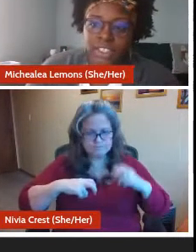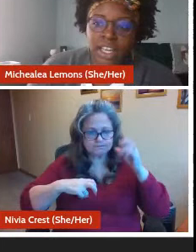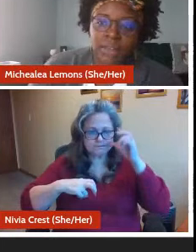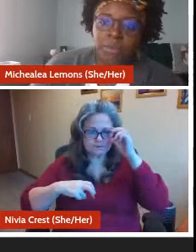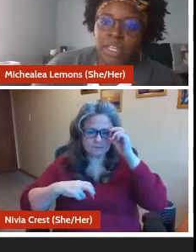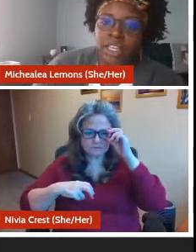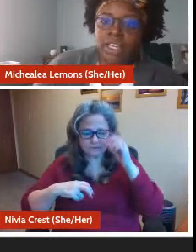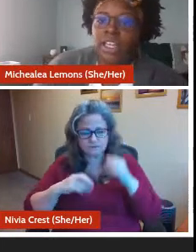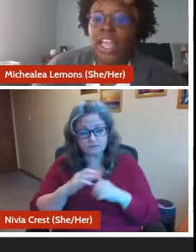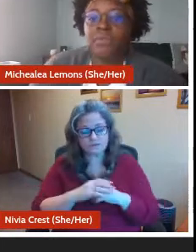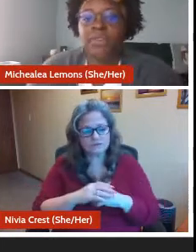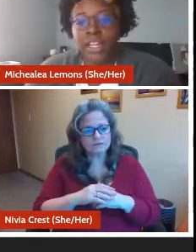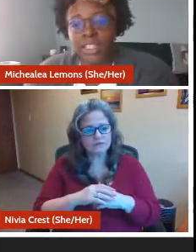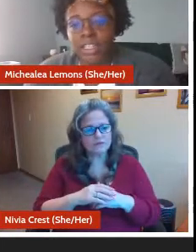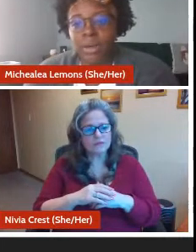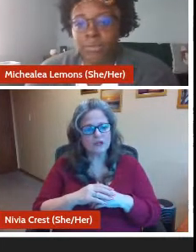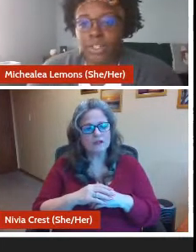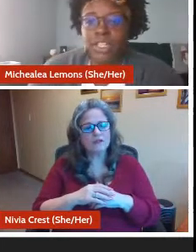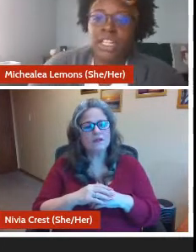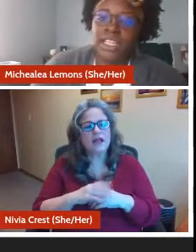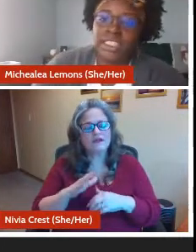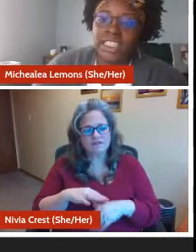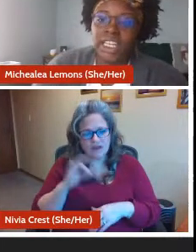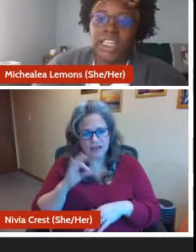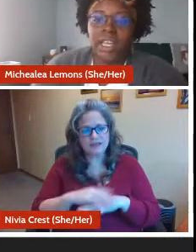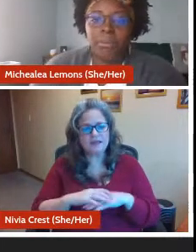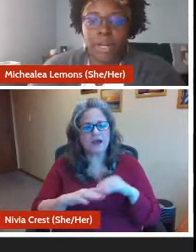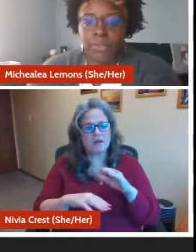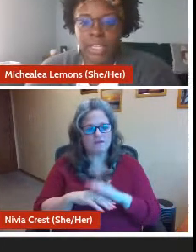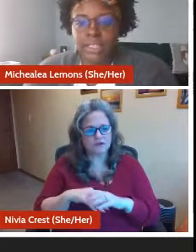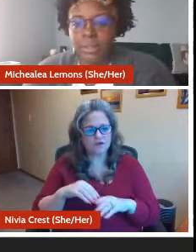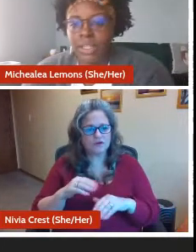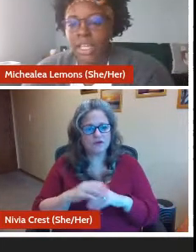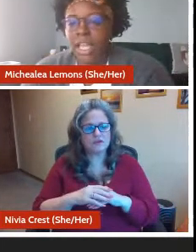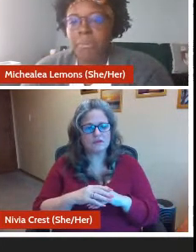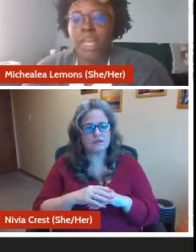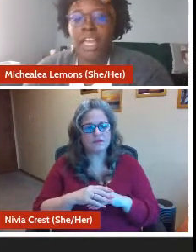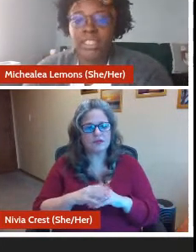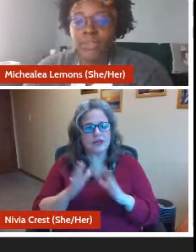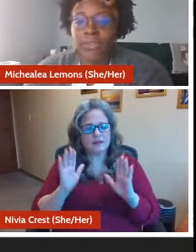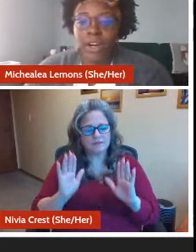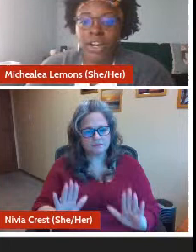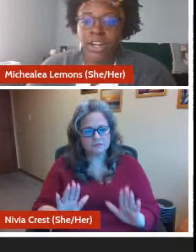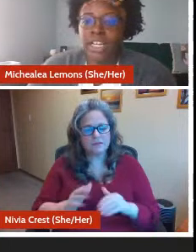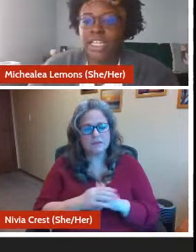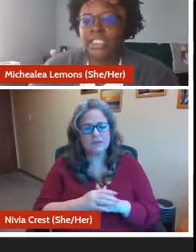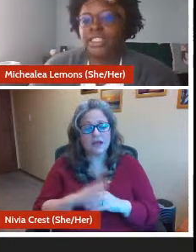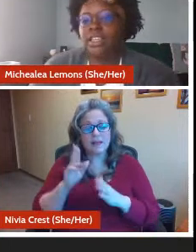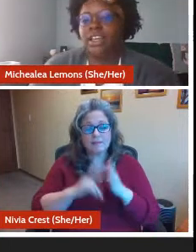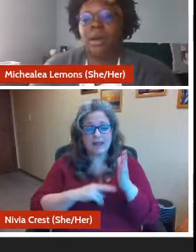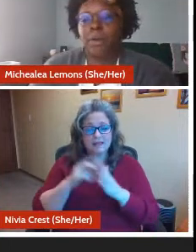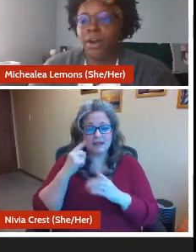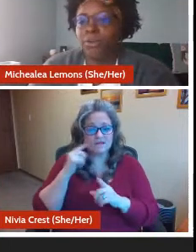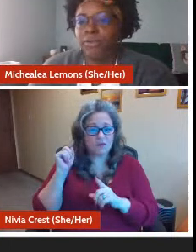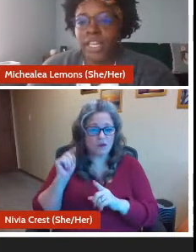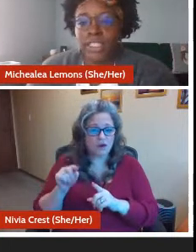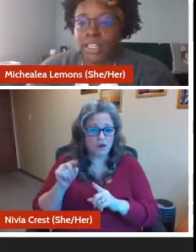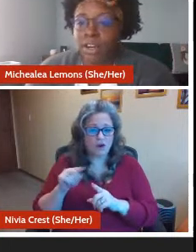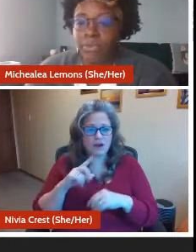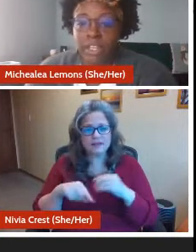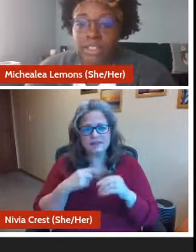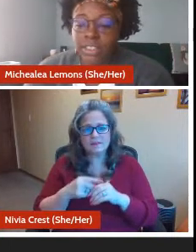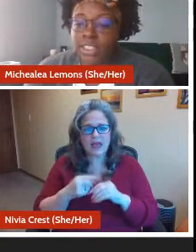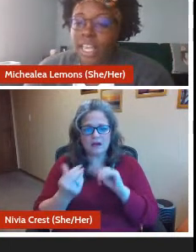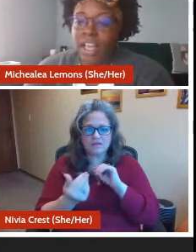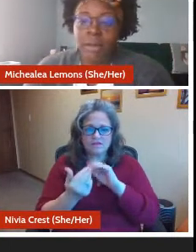the edges of being and finding comfort in seeing the imperfect. Painting for her is about